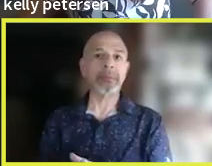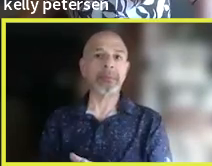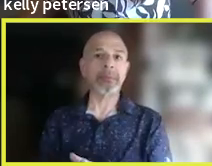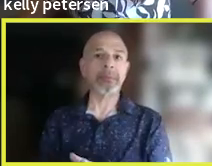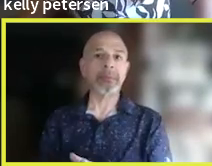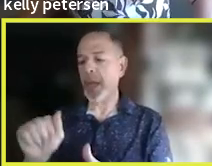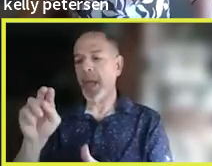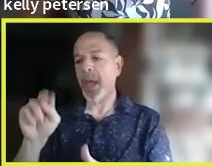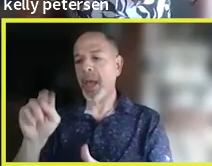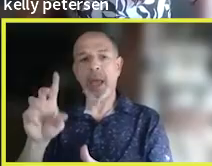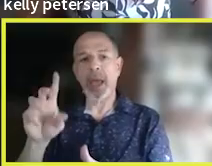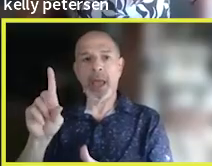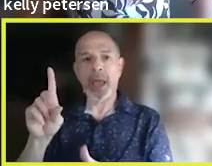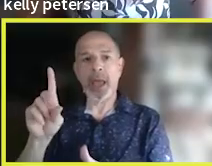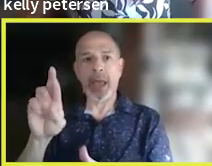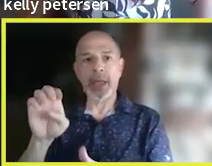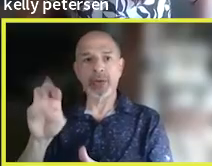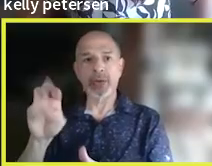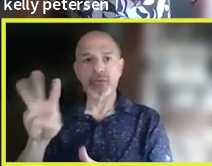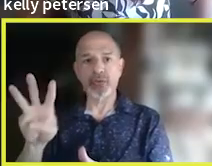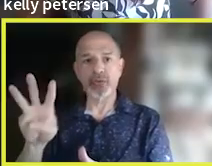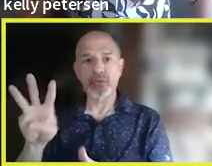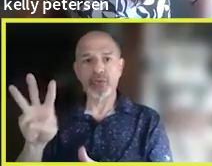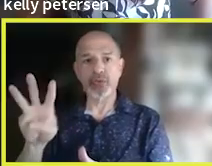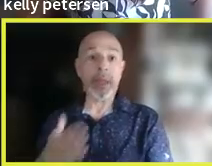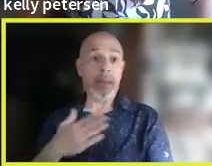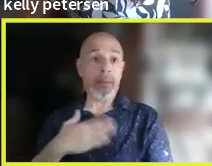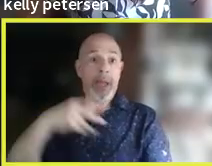that's involved in. It's once a month.